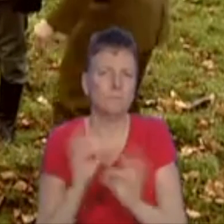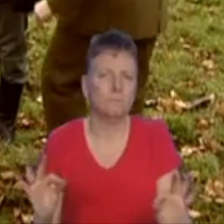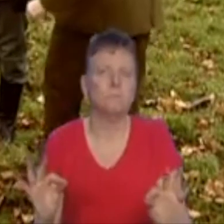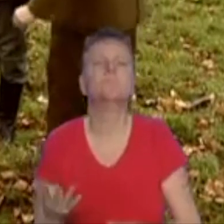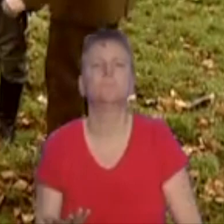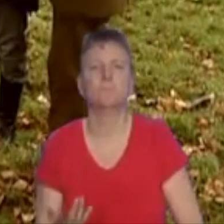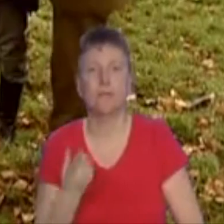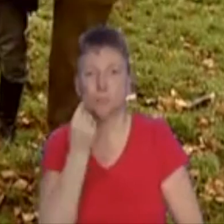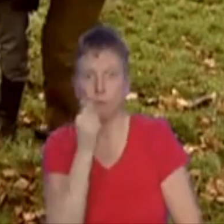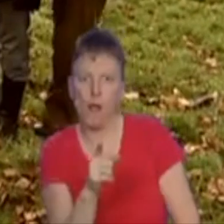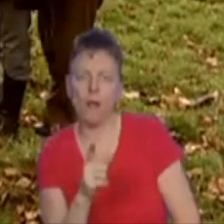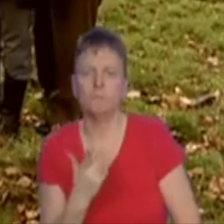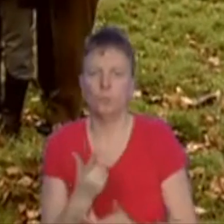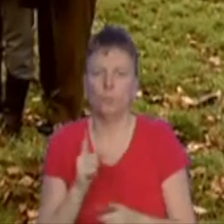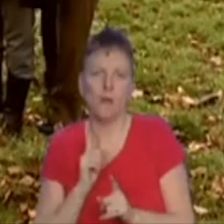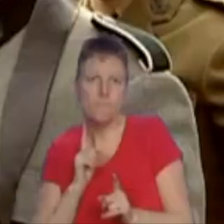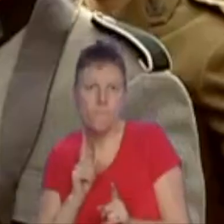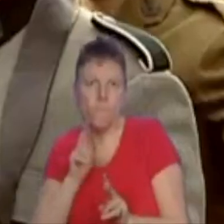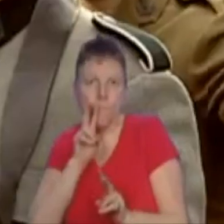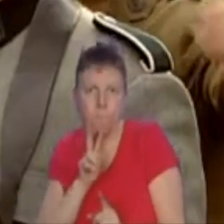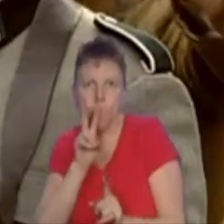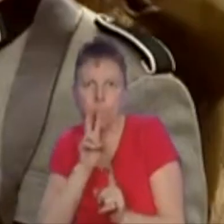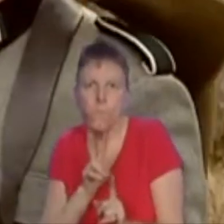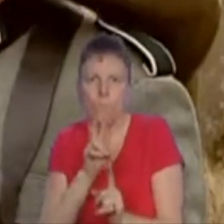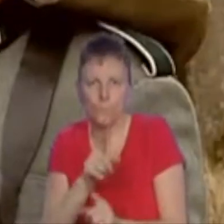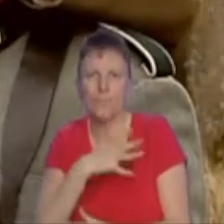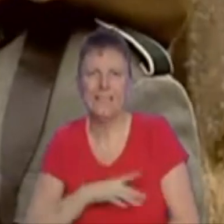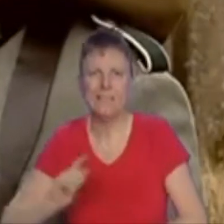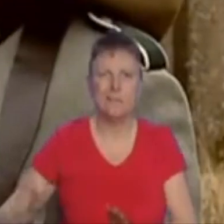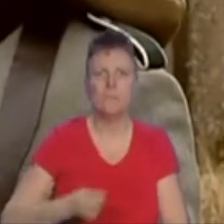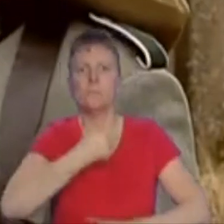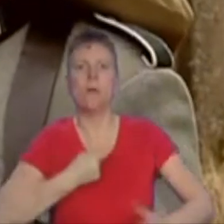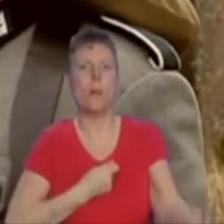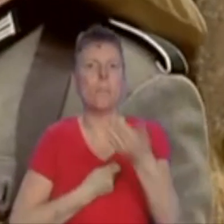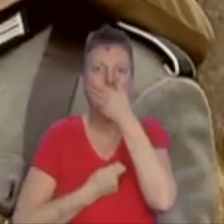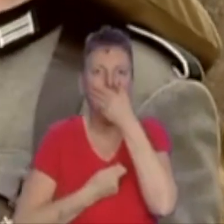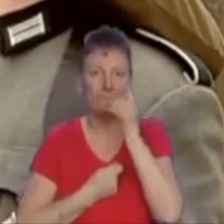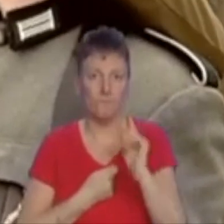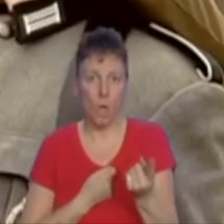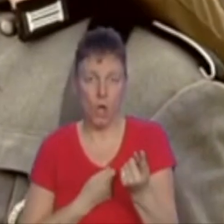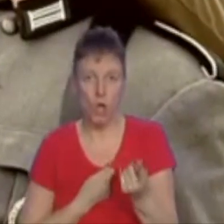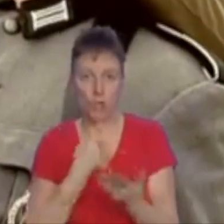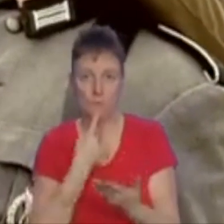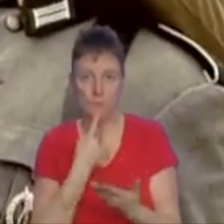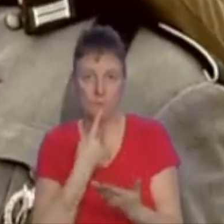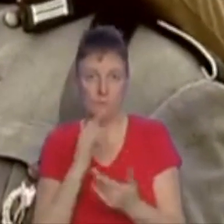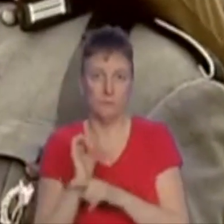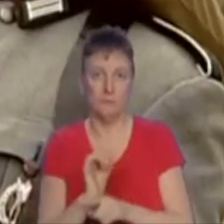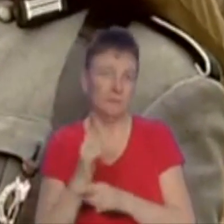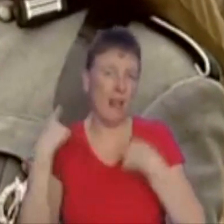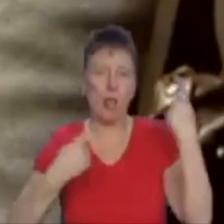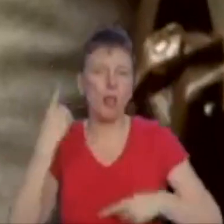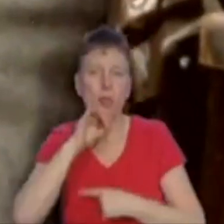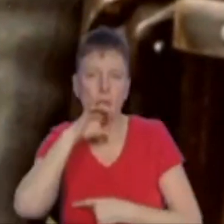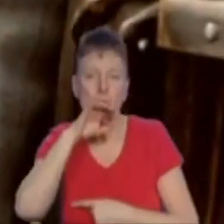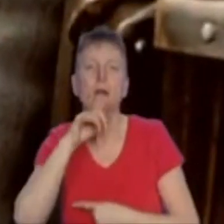you're sneaking up from the rear. First of all, you need to cover the enemy's mouth with your hand to prevent him making any noise. Then